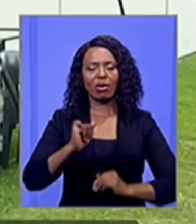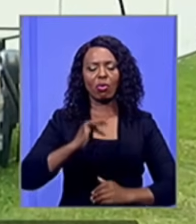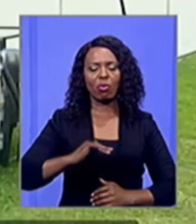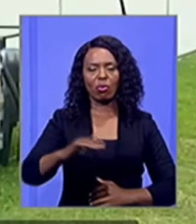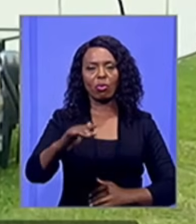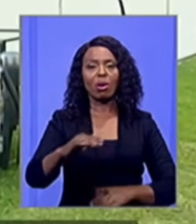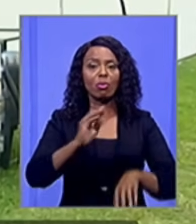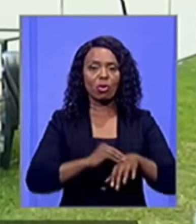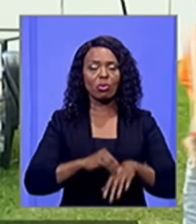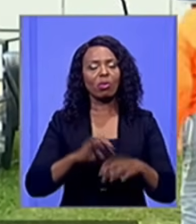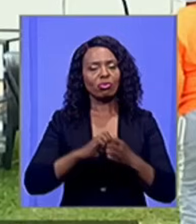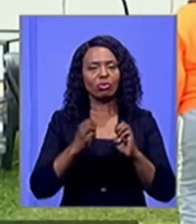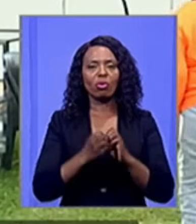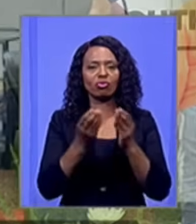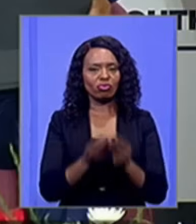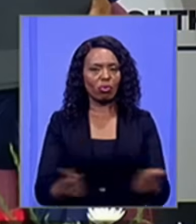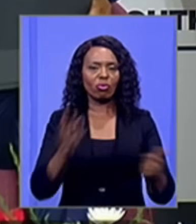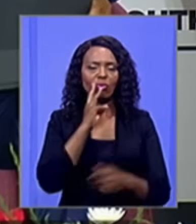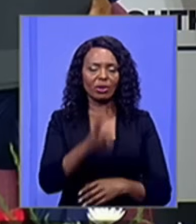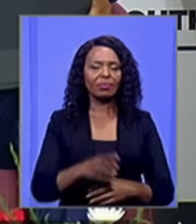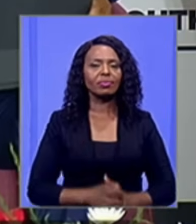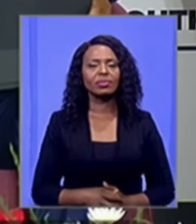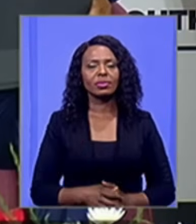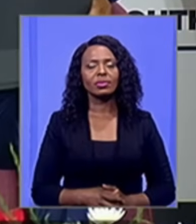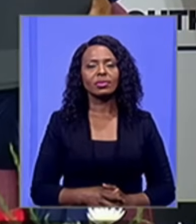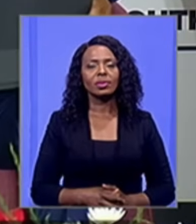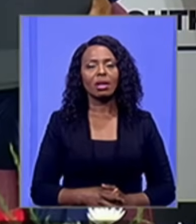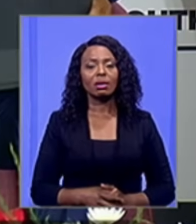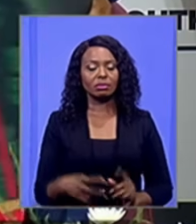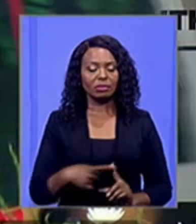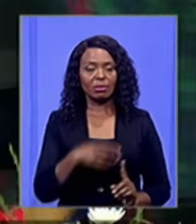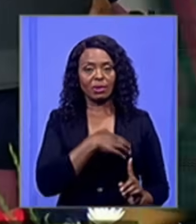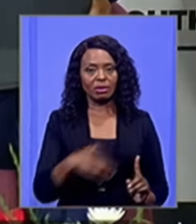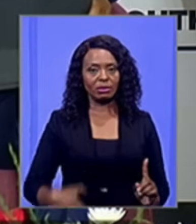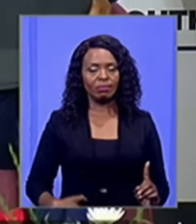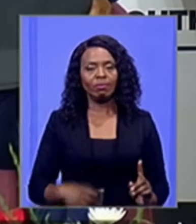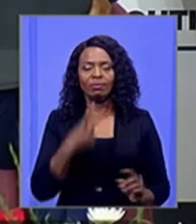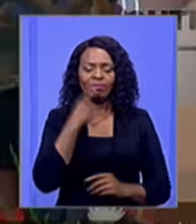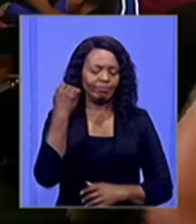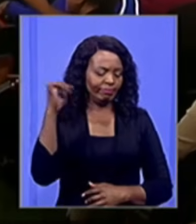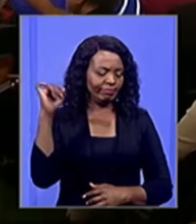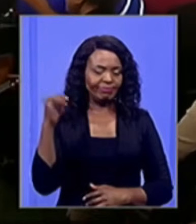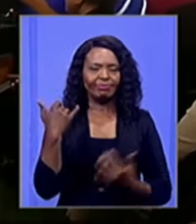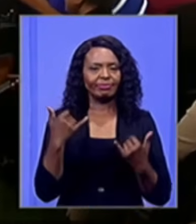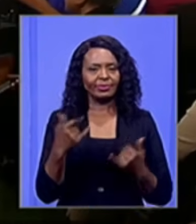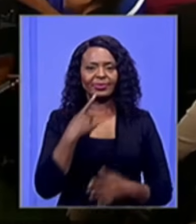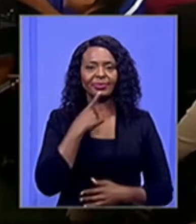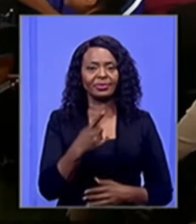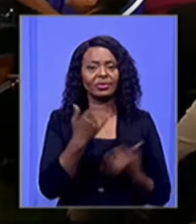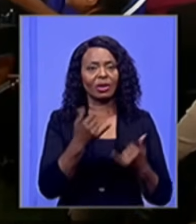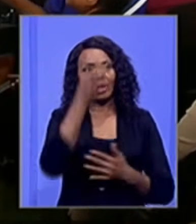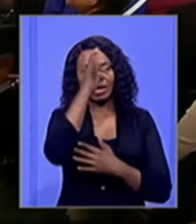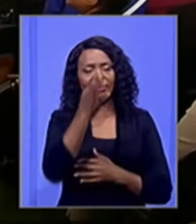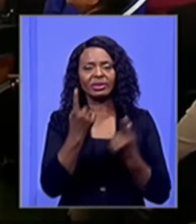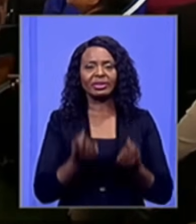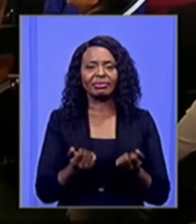of water in the entire area here. Mo presidente Ramaphosa o hlakotse mohopolo wa baahi ba Northwest wa hore mmuso ha o etse